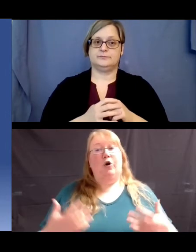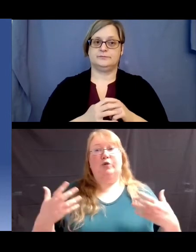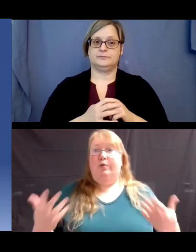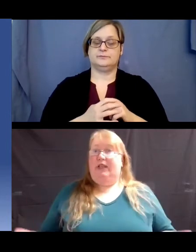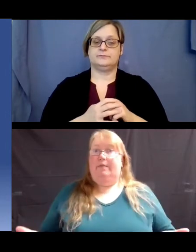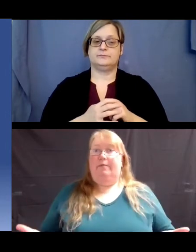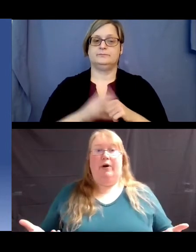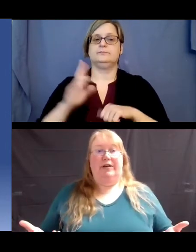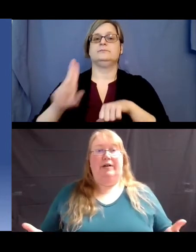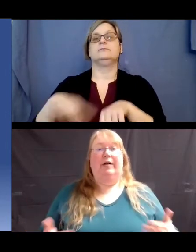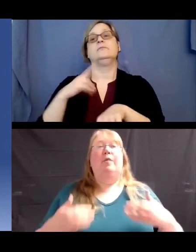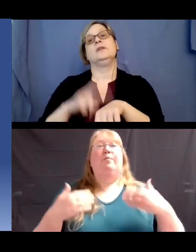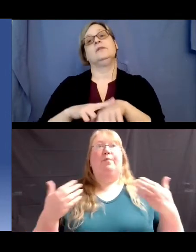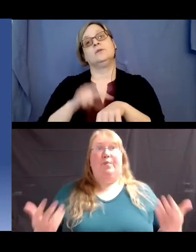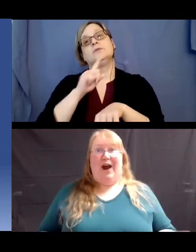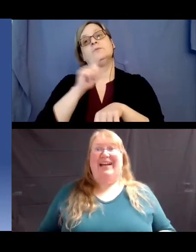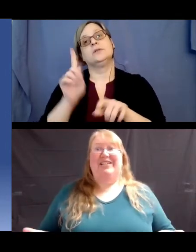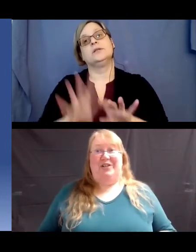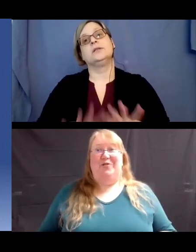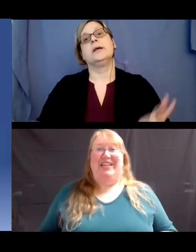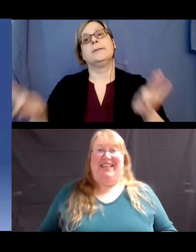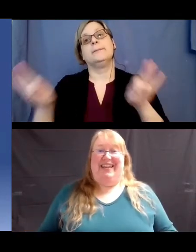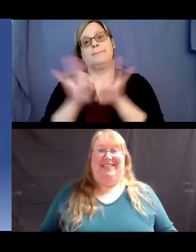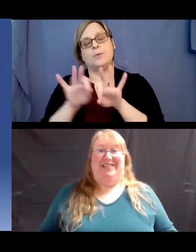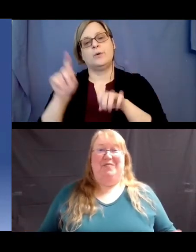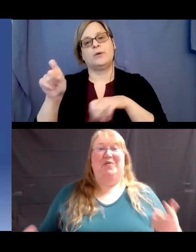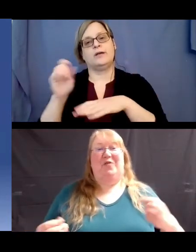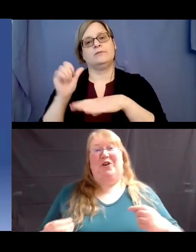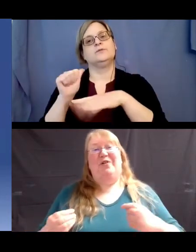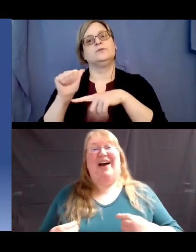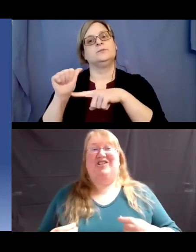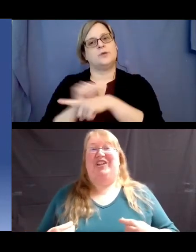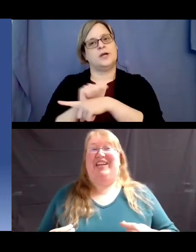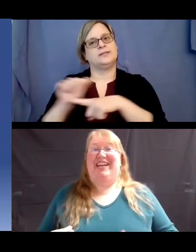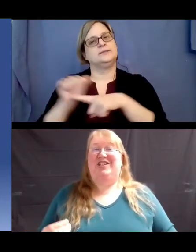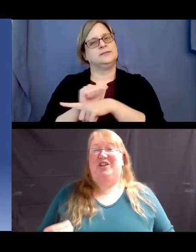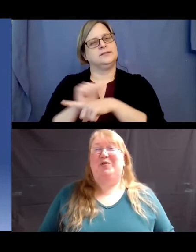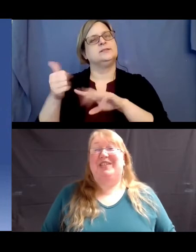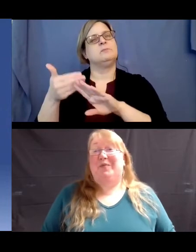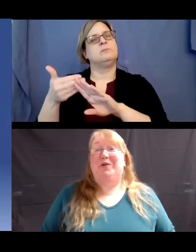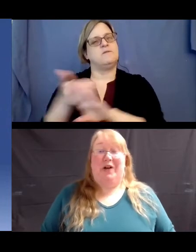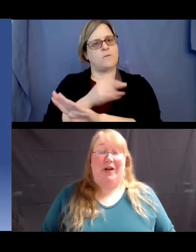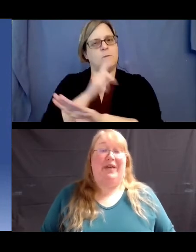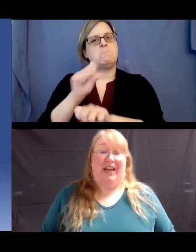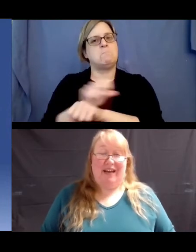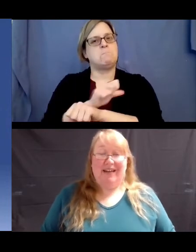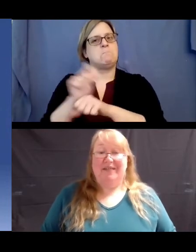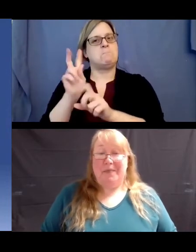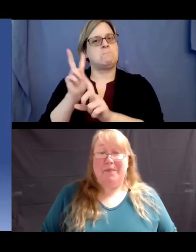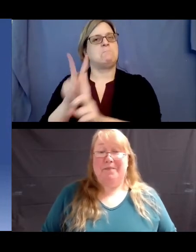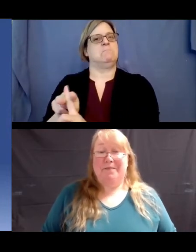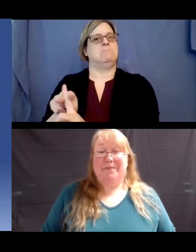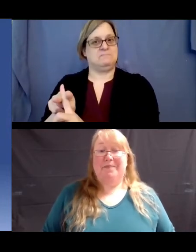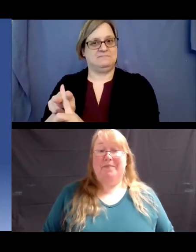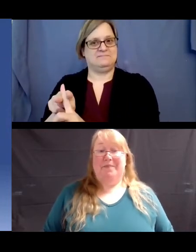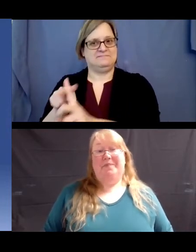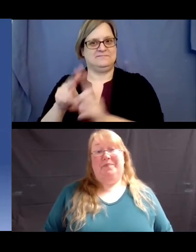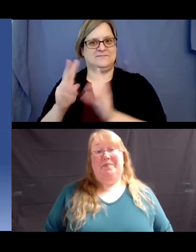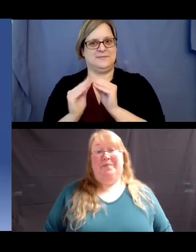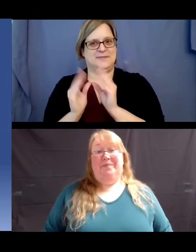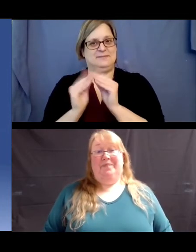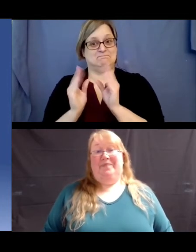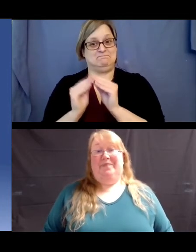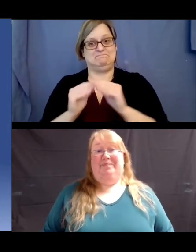And of course, really important, practice using these before you actually need to use them during a meeting.